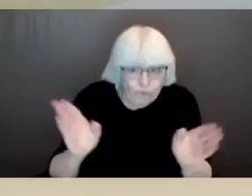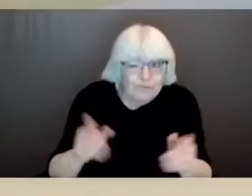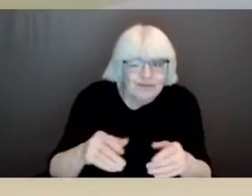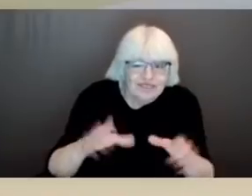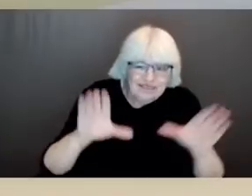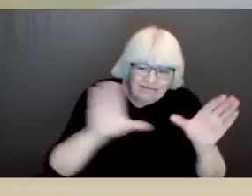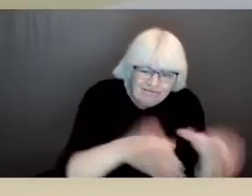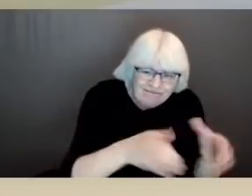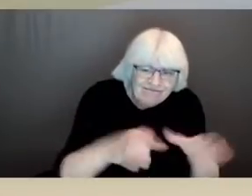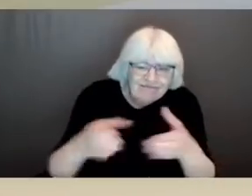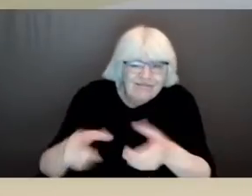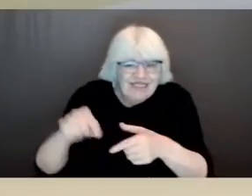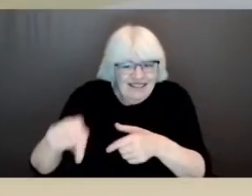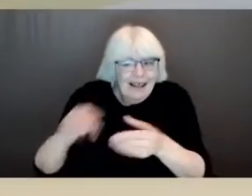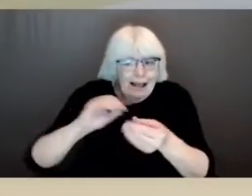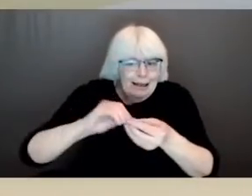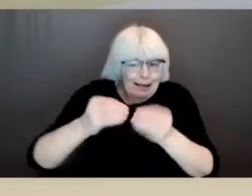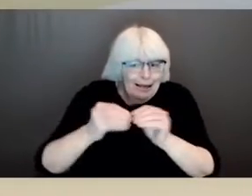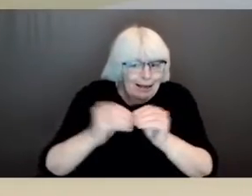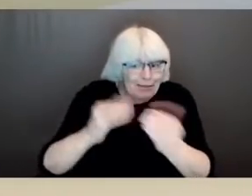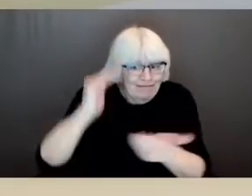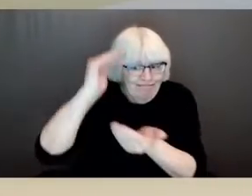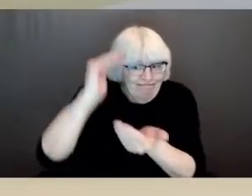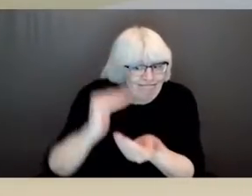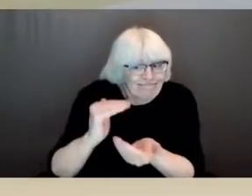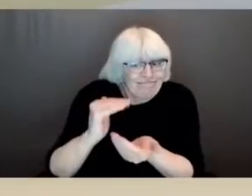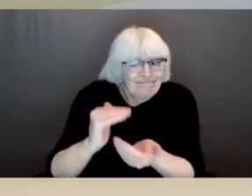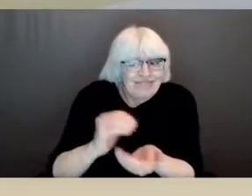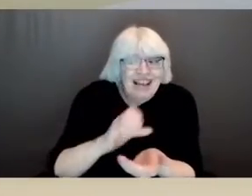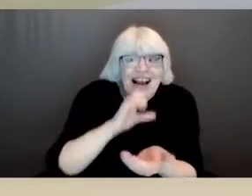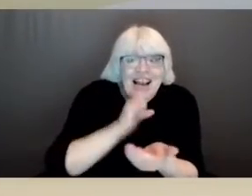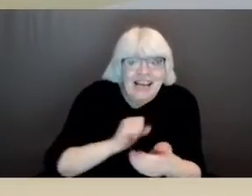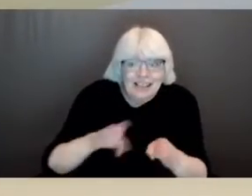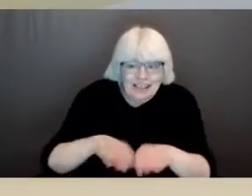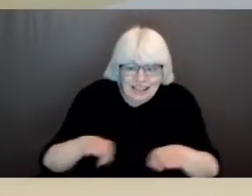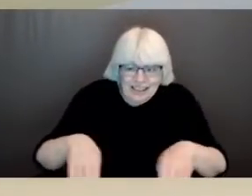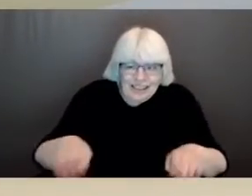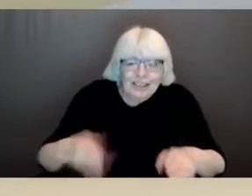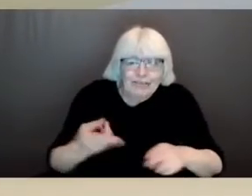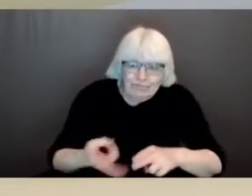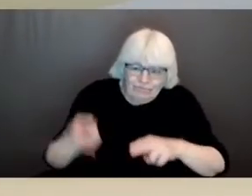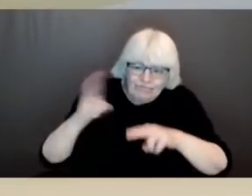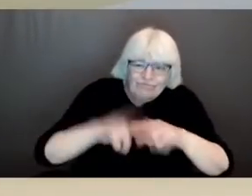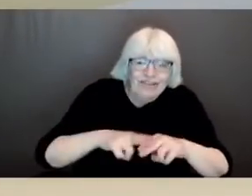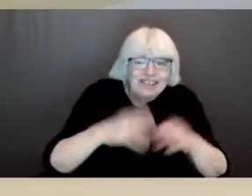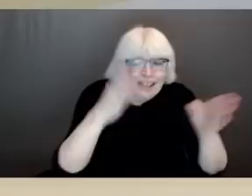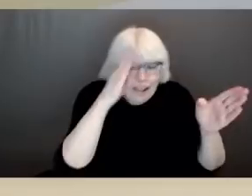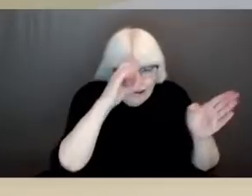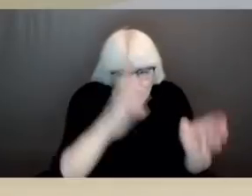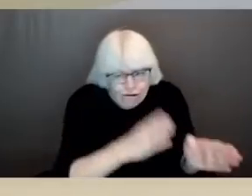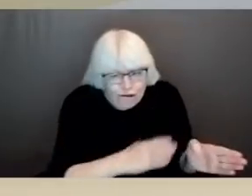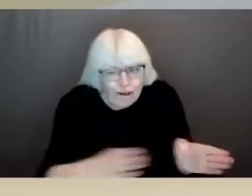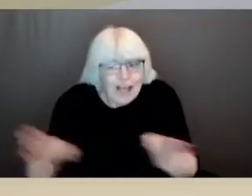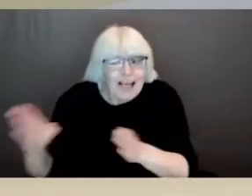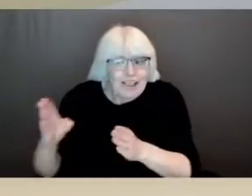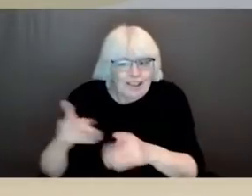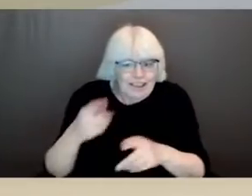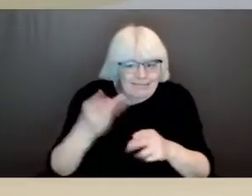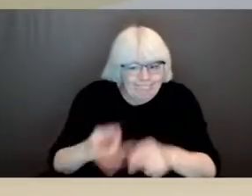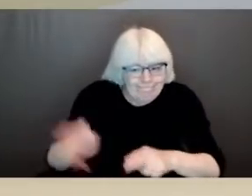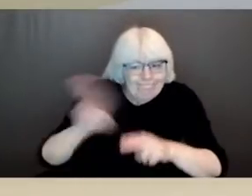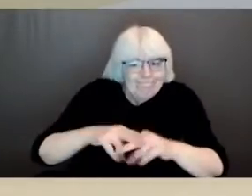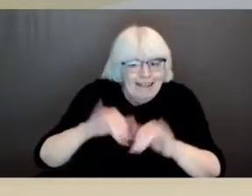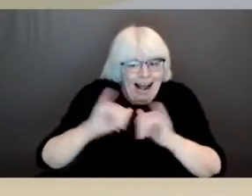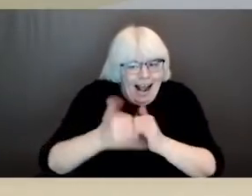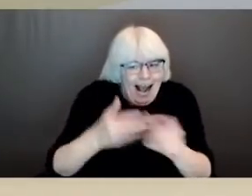school-age children that are eligible and what we can do to improve the strategies we may be able to improve with their input